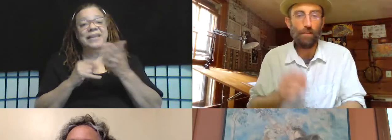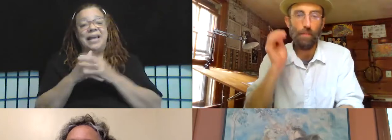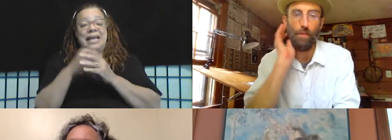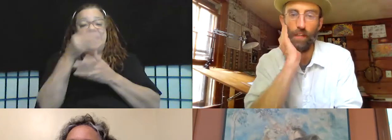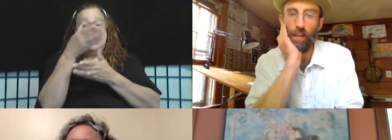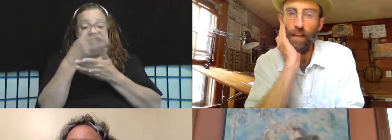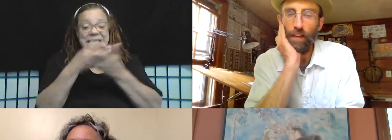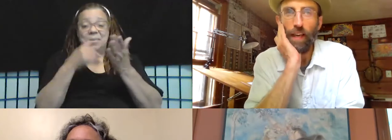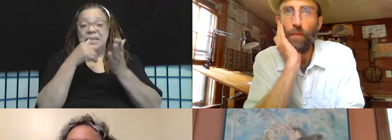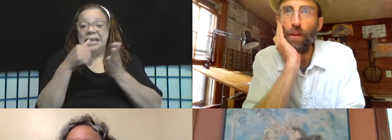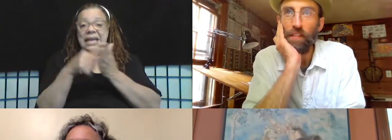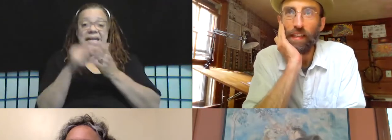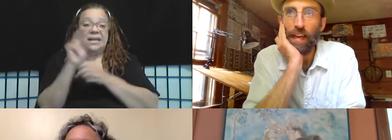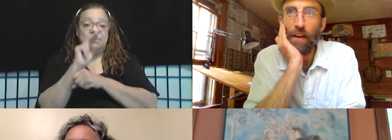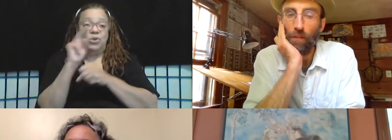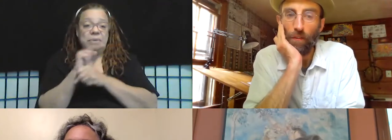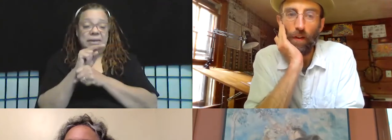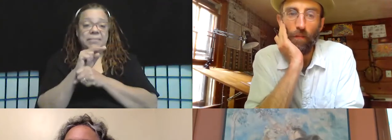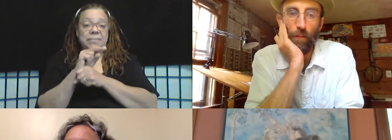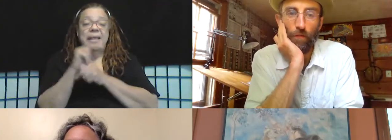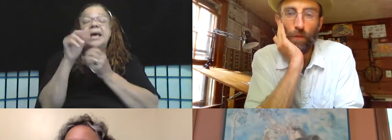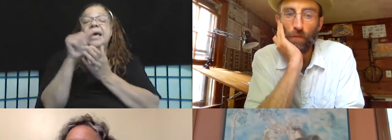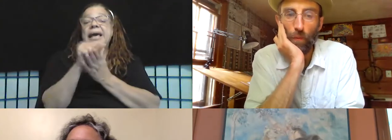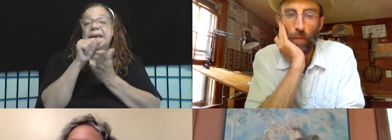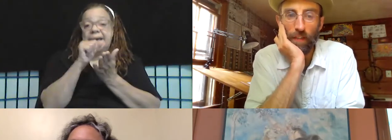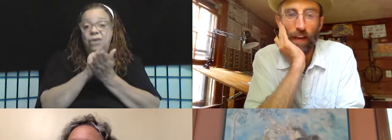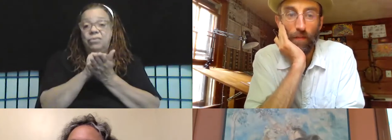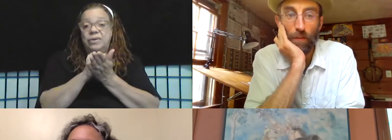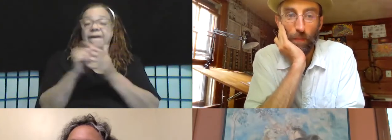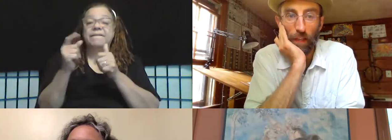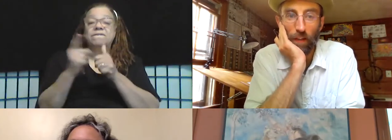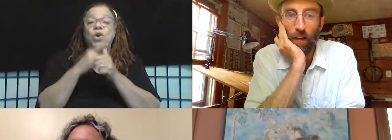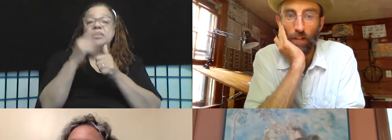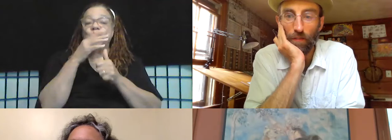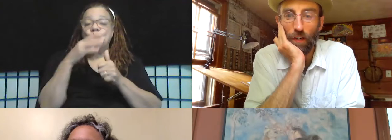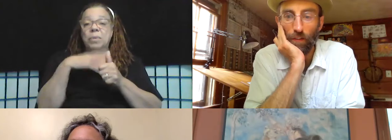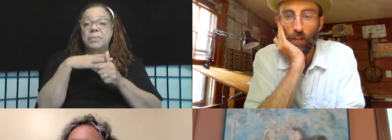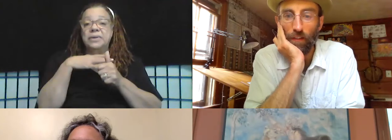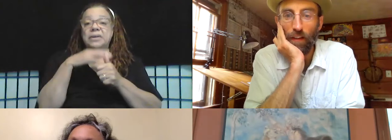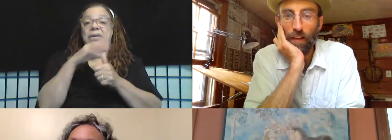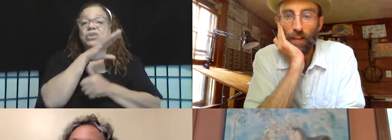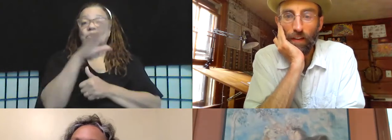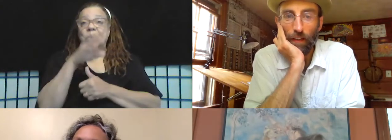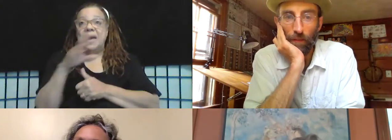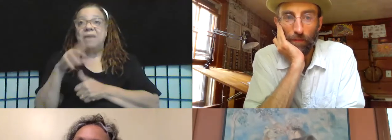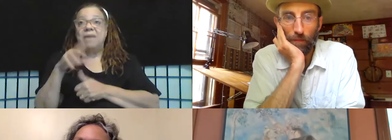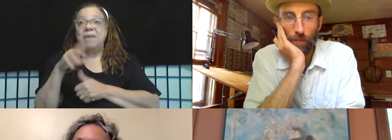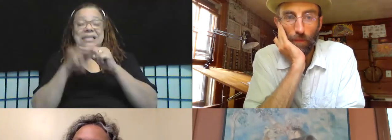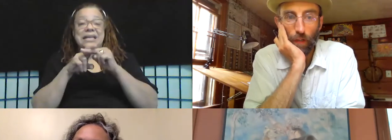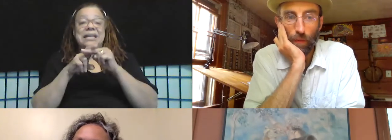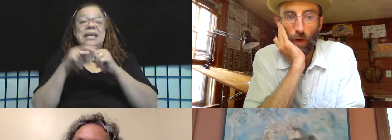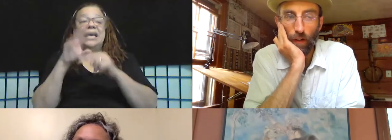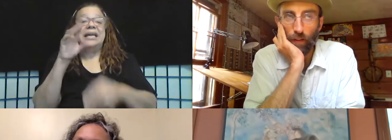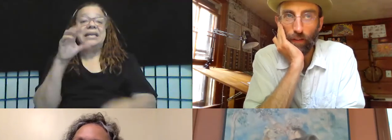of the letters I'm using, came across an account of the first woman to ever speak in the halls of Congress,